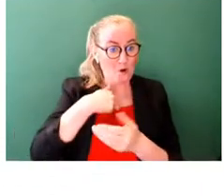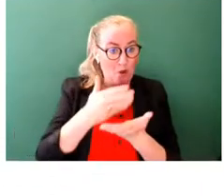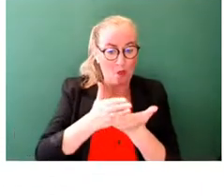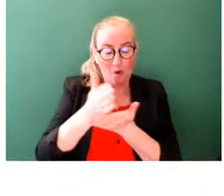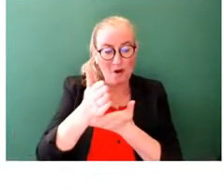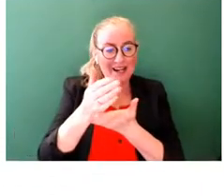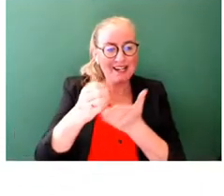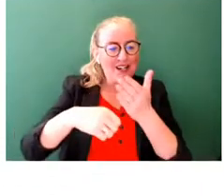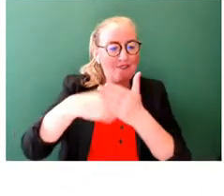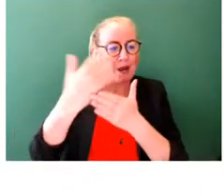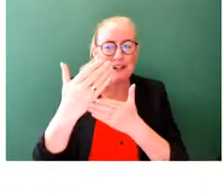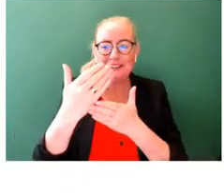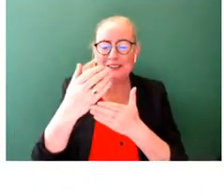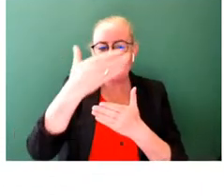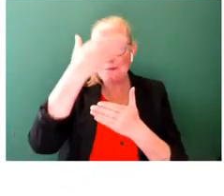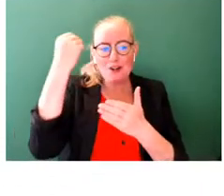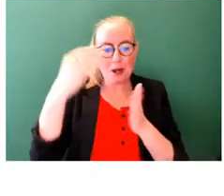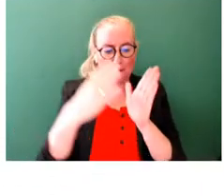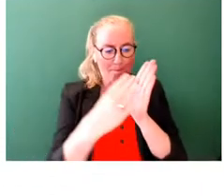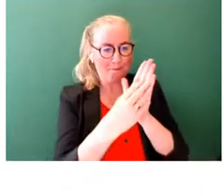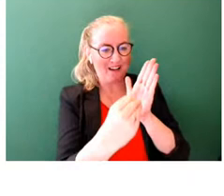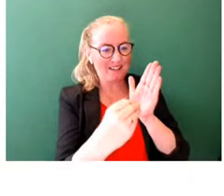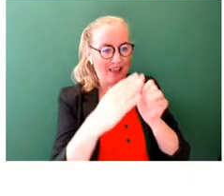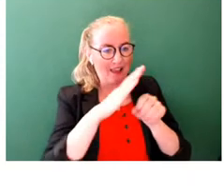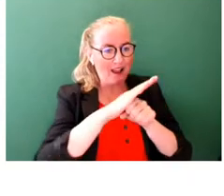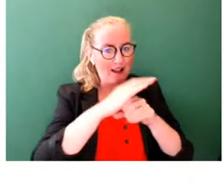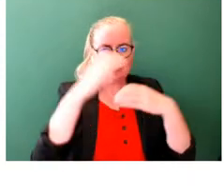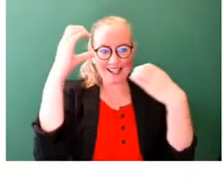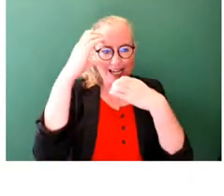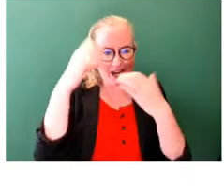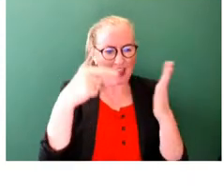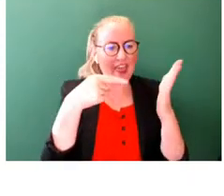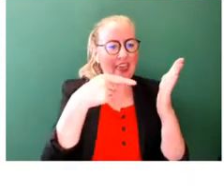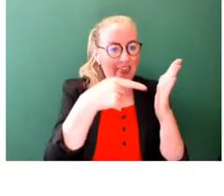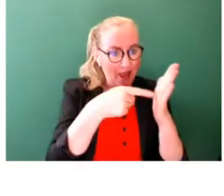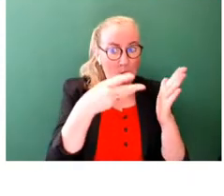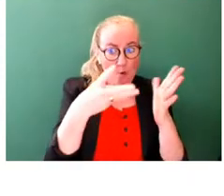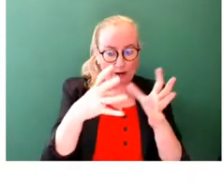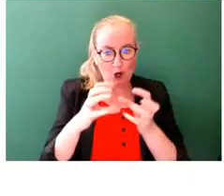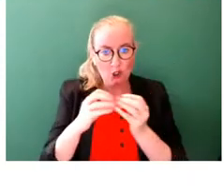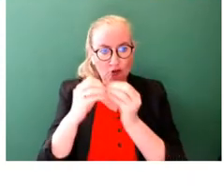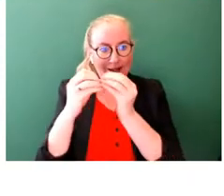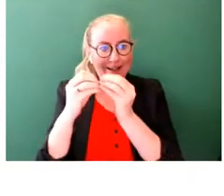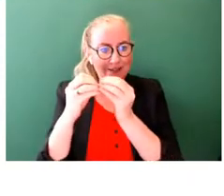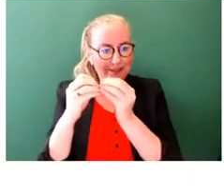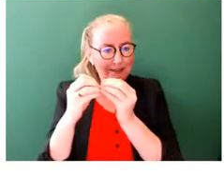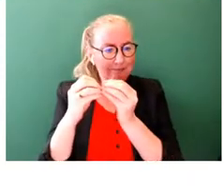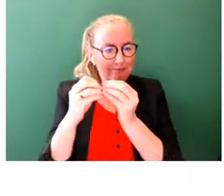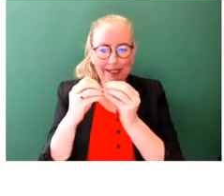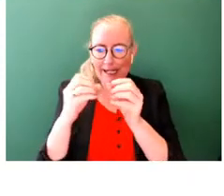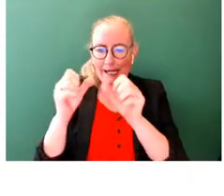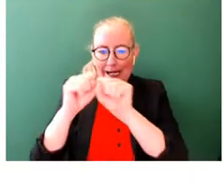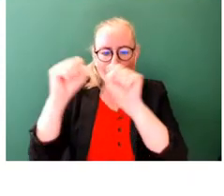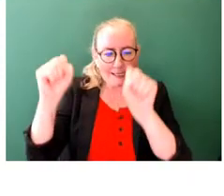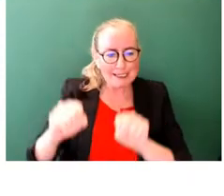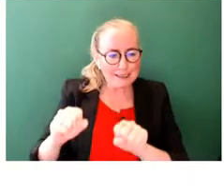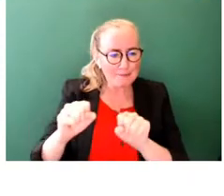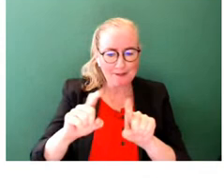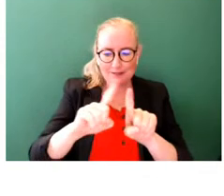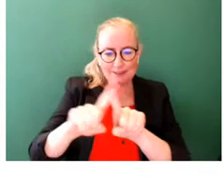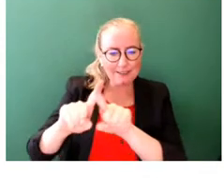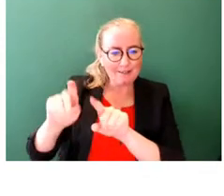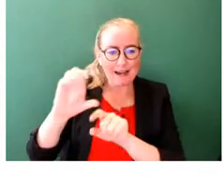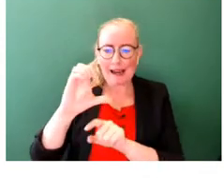dementia model of care, which is going to create a kind of a system of clinics for